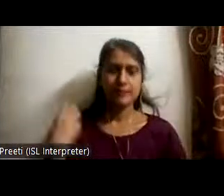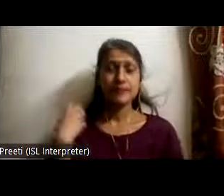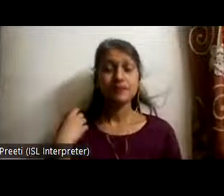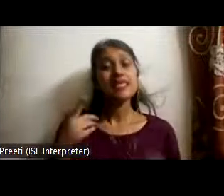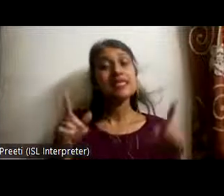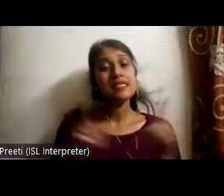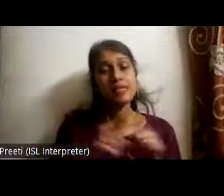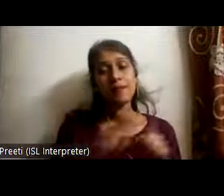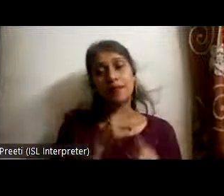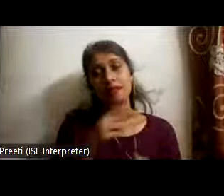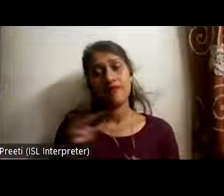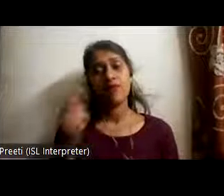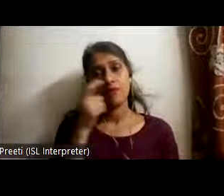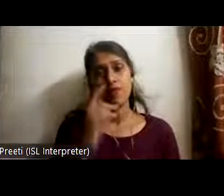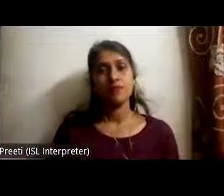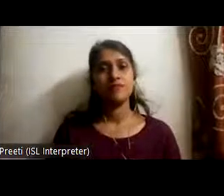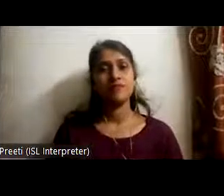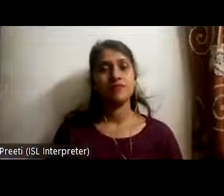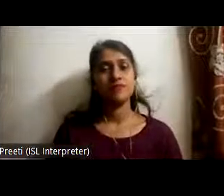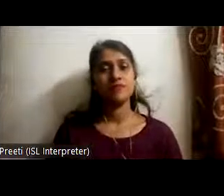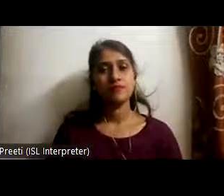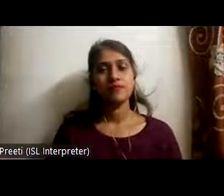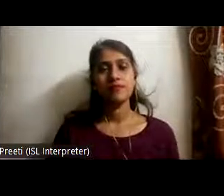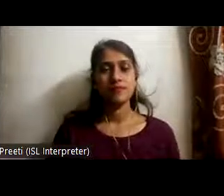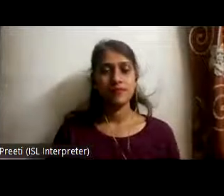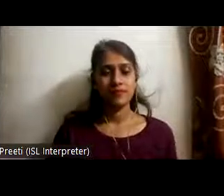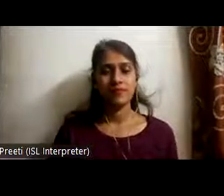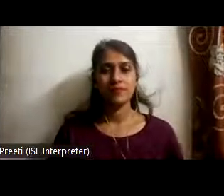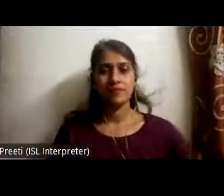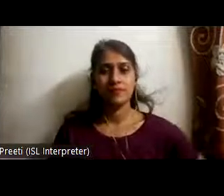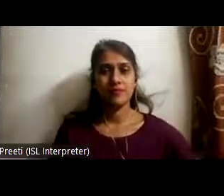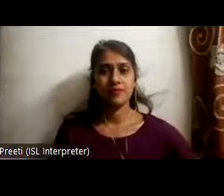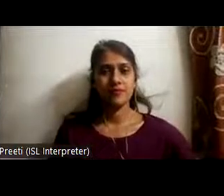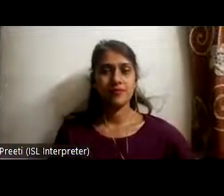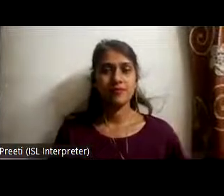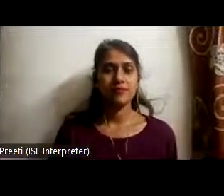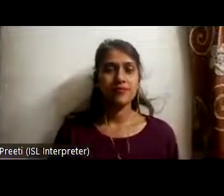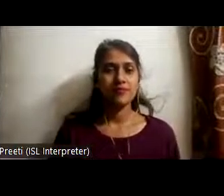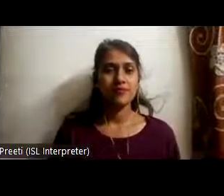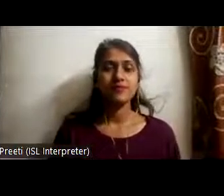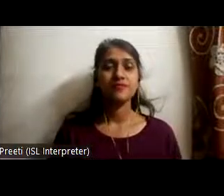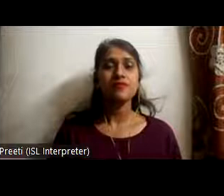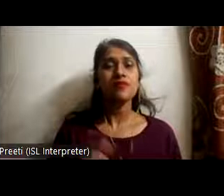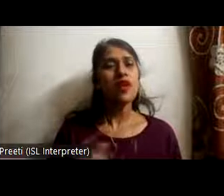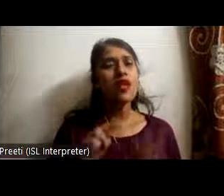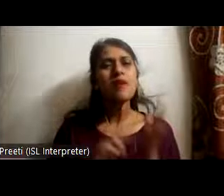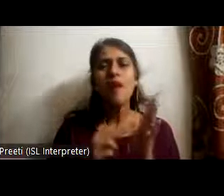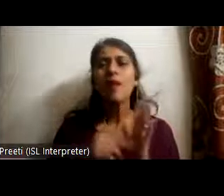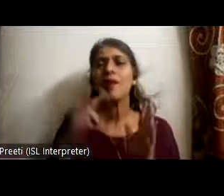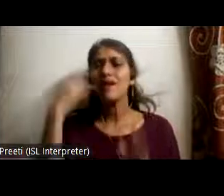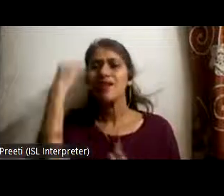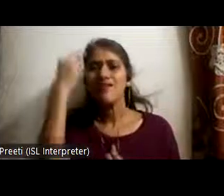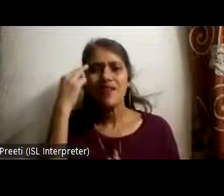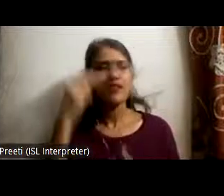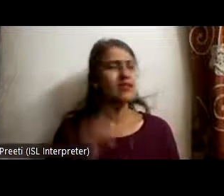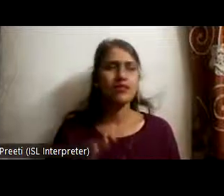our environment because we know that it needs to be there, we really do not understand the true purpose of it and how it will be used. And